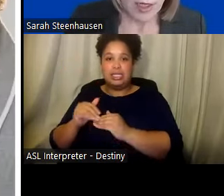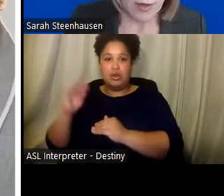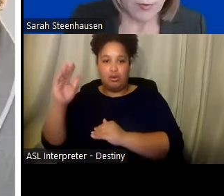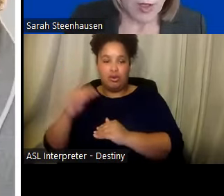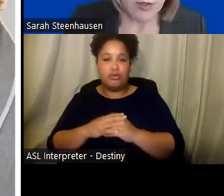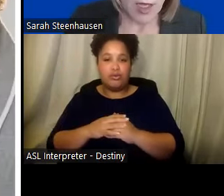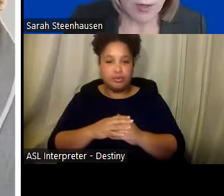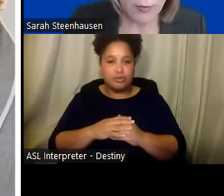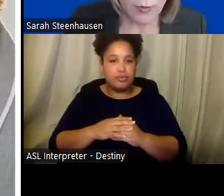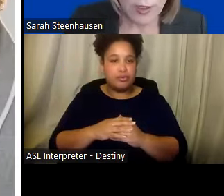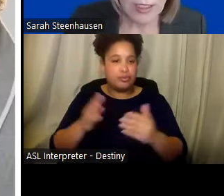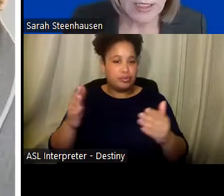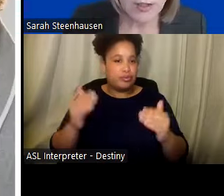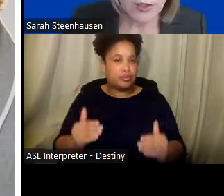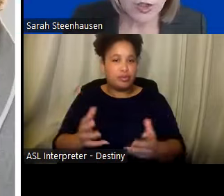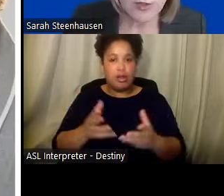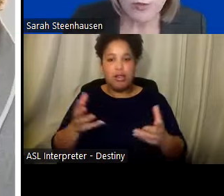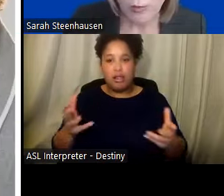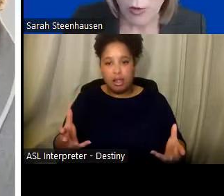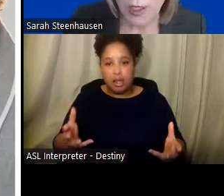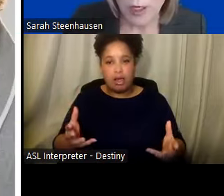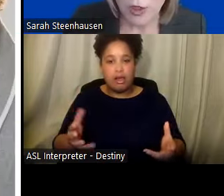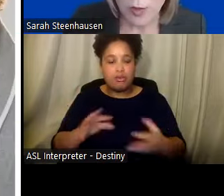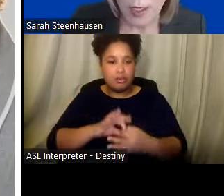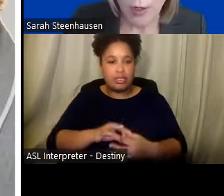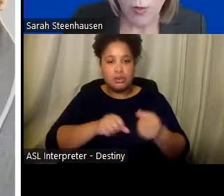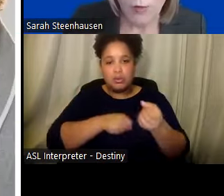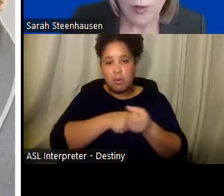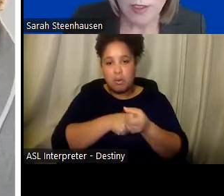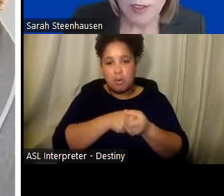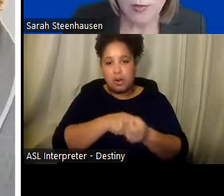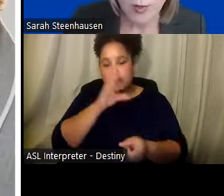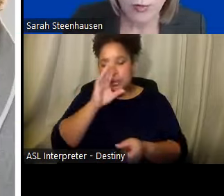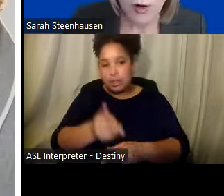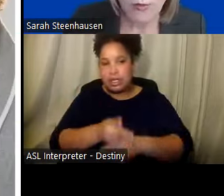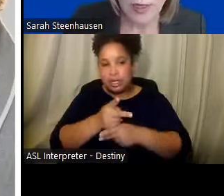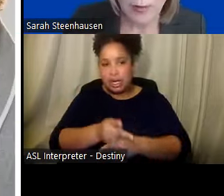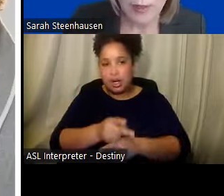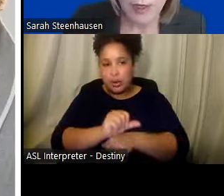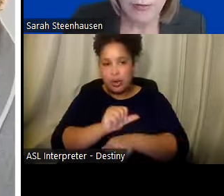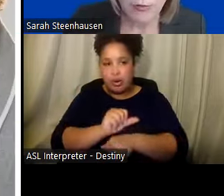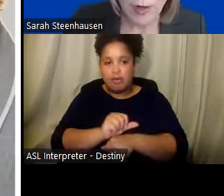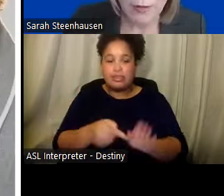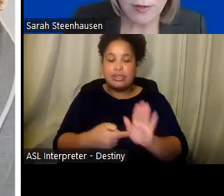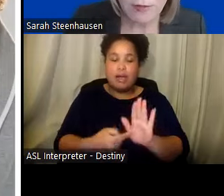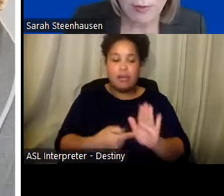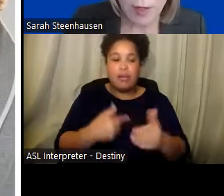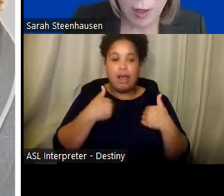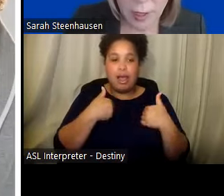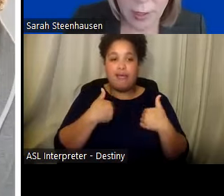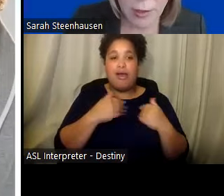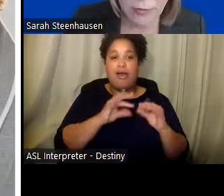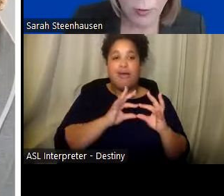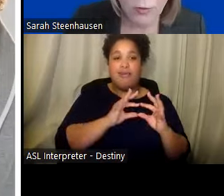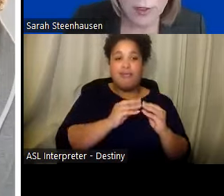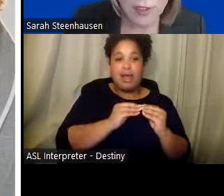Really a lot moving in terms of supporting our direct care workforce. This is both our family and friend